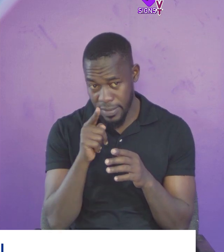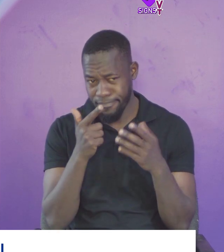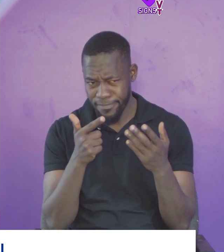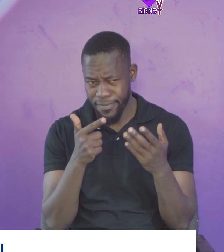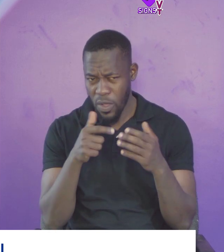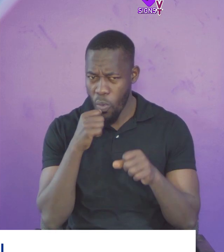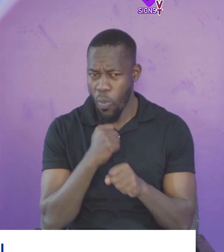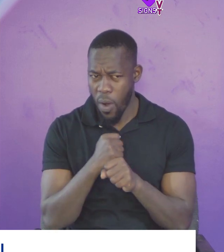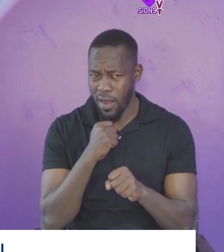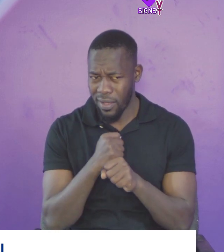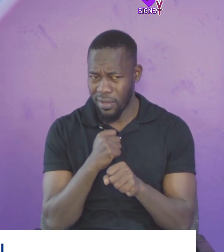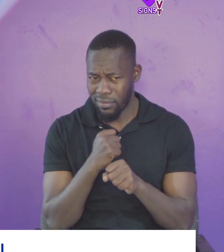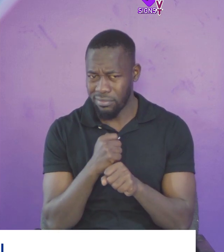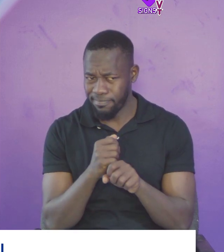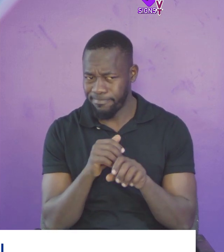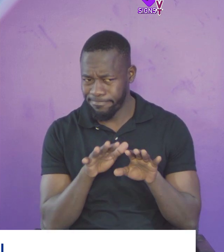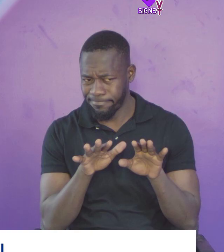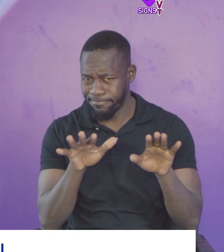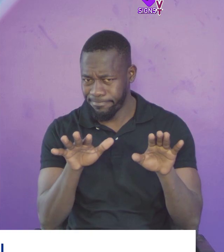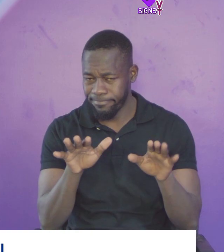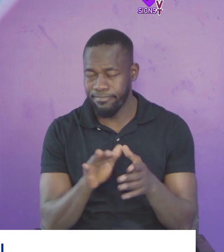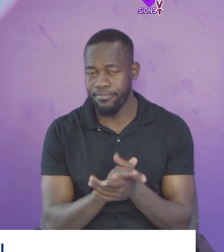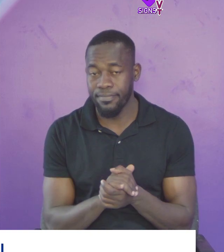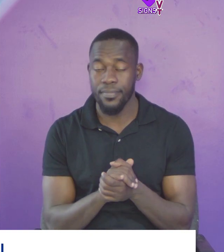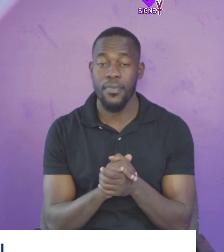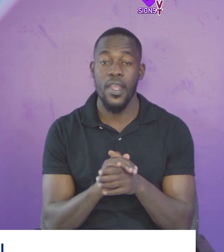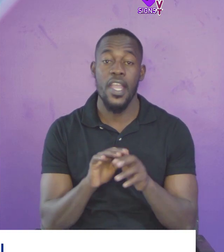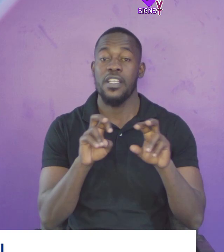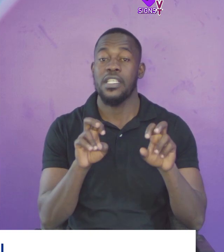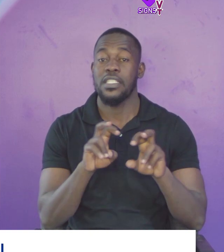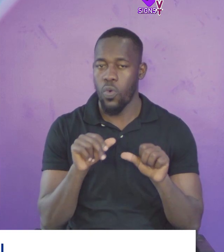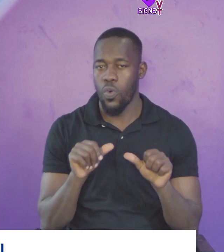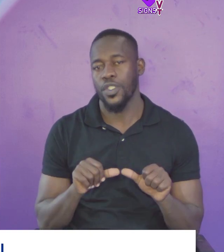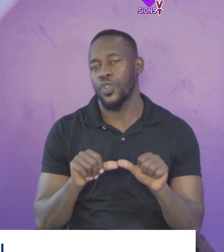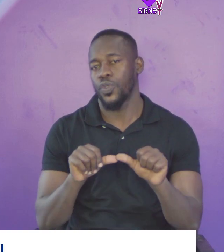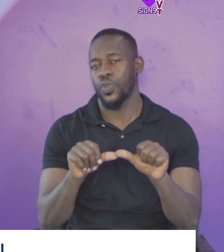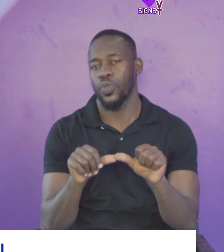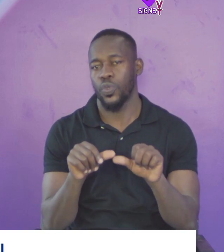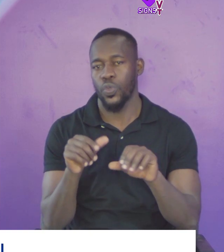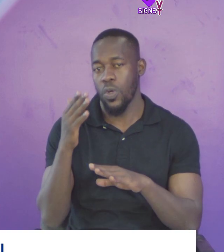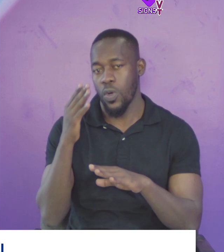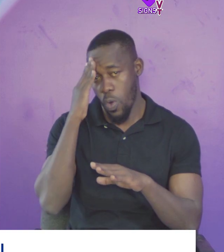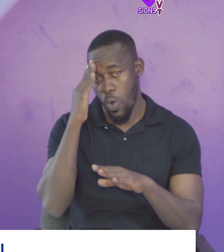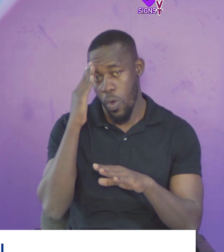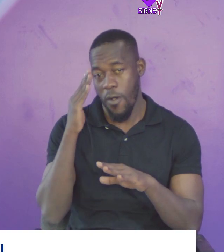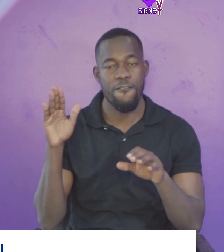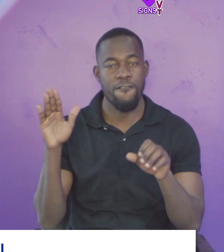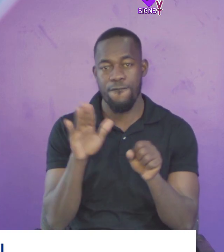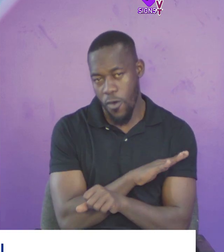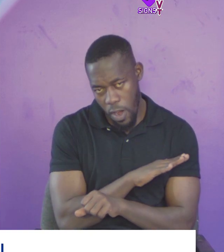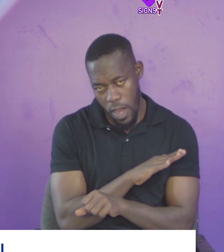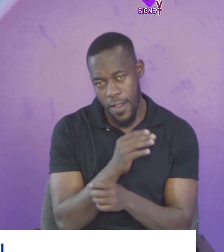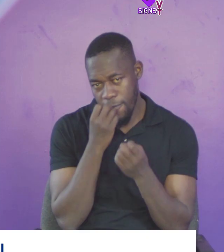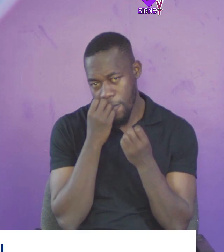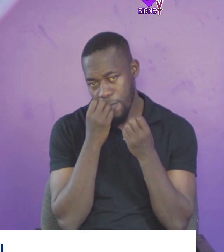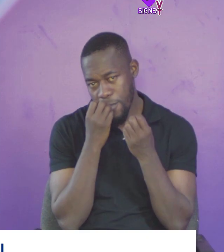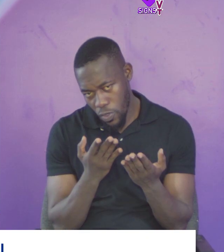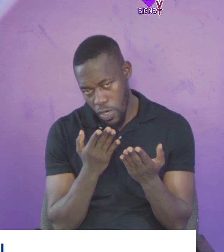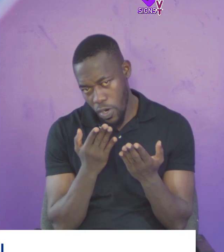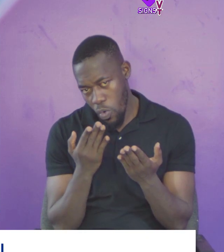up across Matisi. Investigations are underway to establish the full